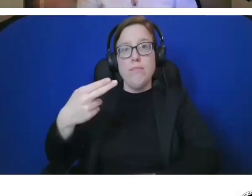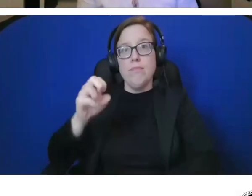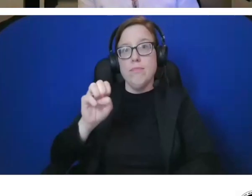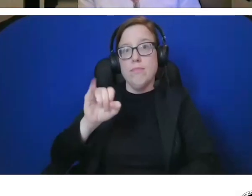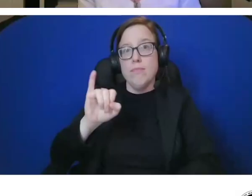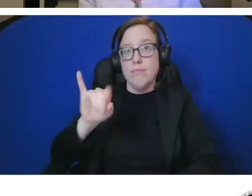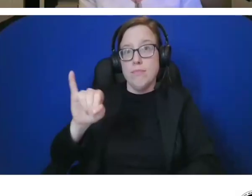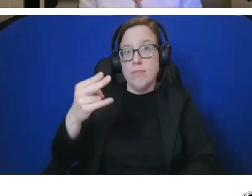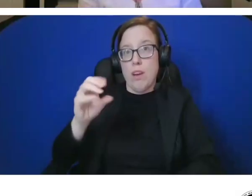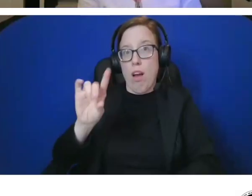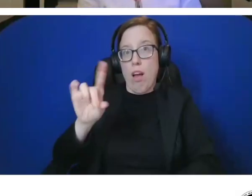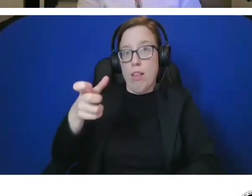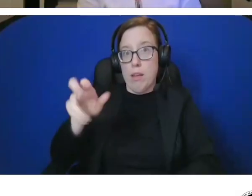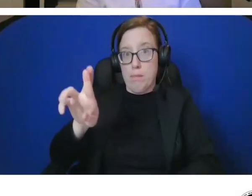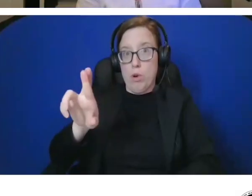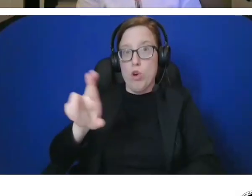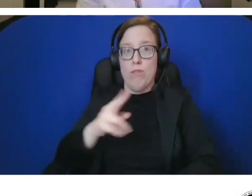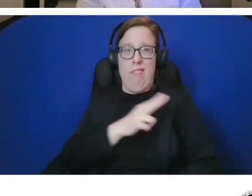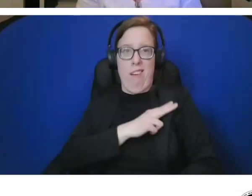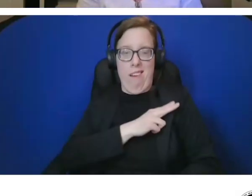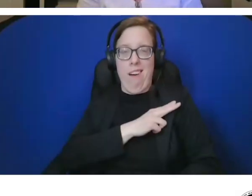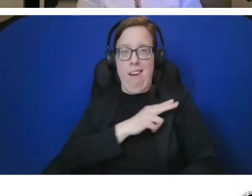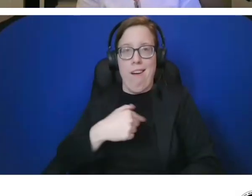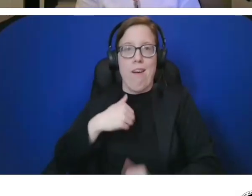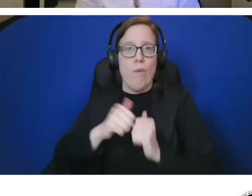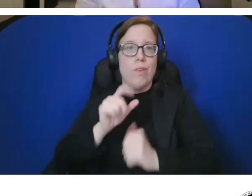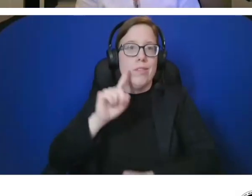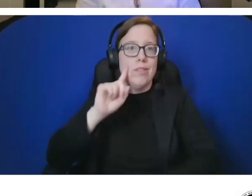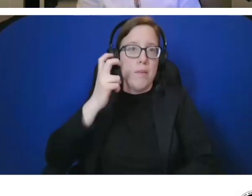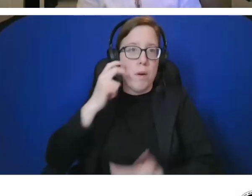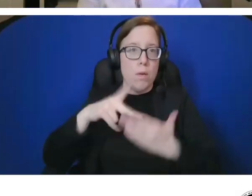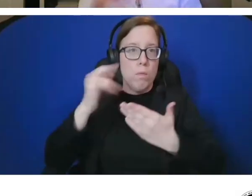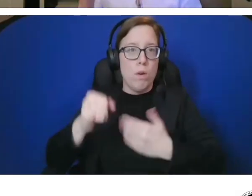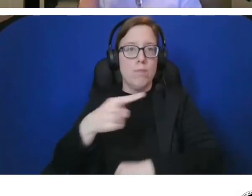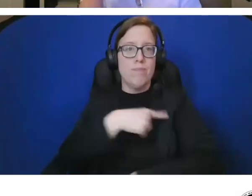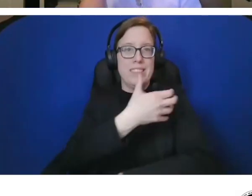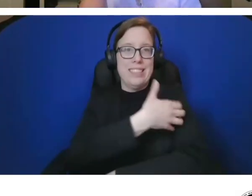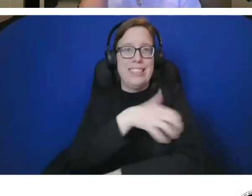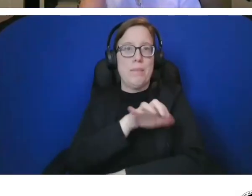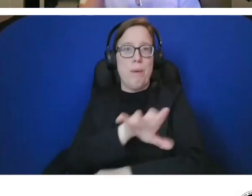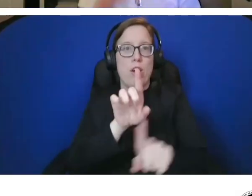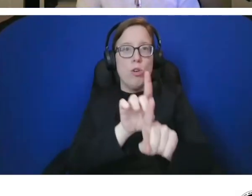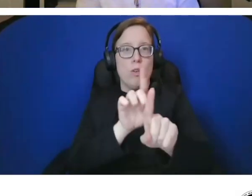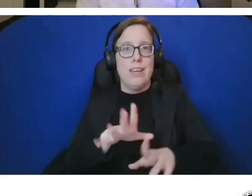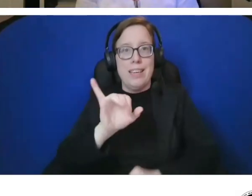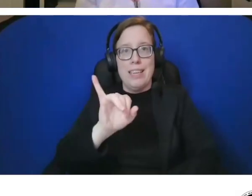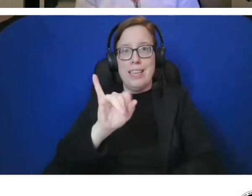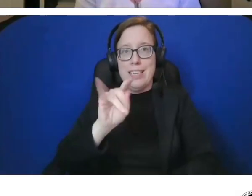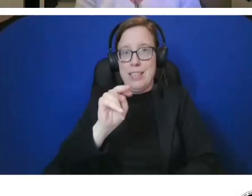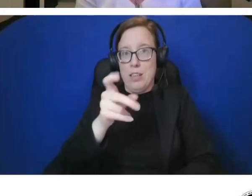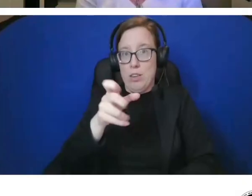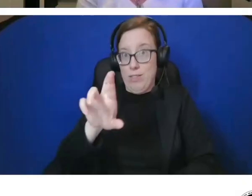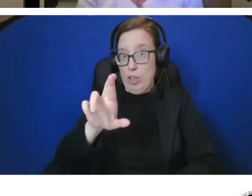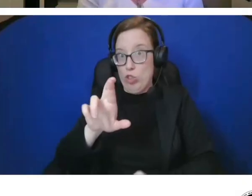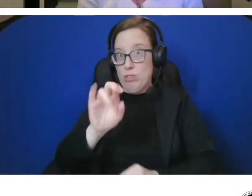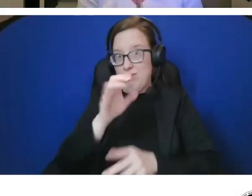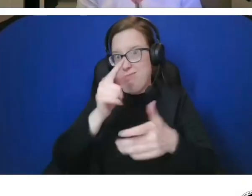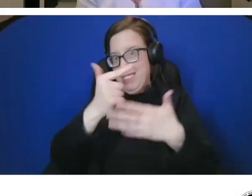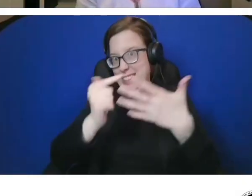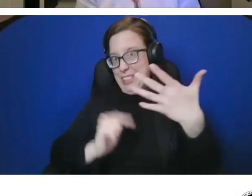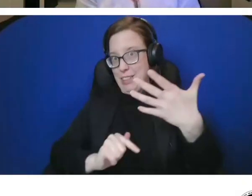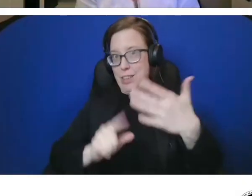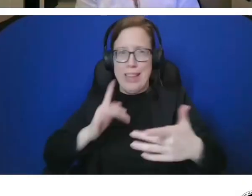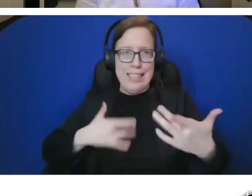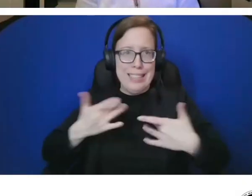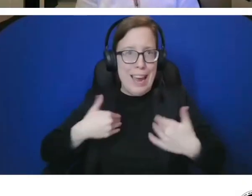So my name is Heidi Hollenberger, and I'm with the Deafblind Project, and this is part of our Empowering Intervener series. Super excited to have you